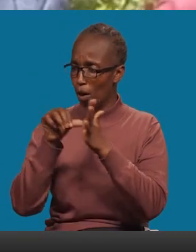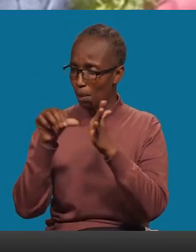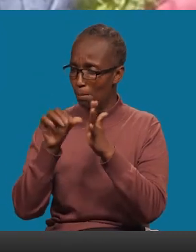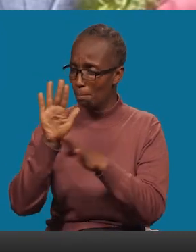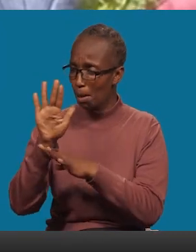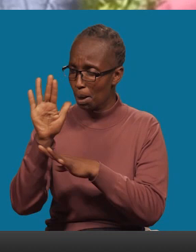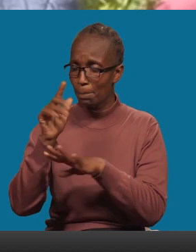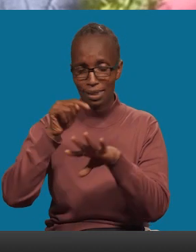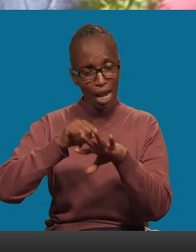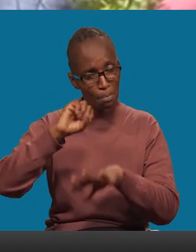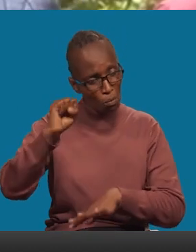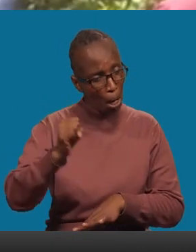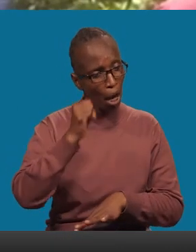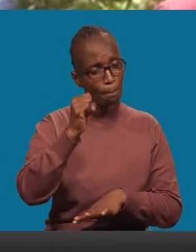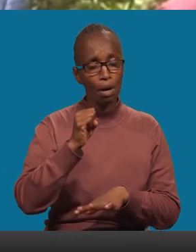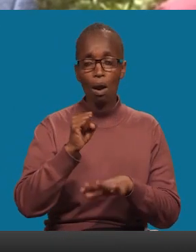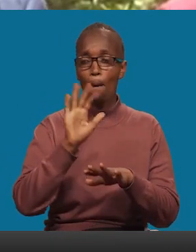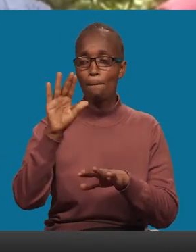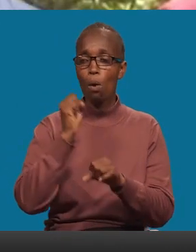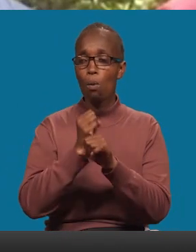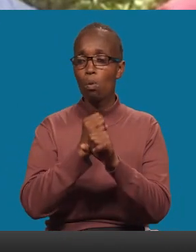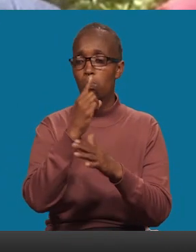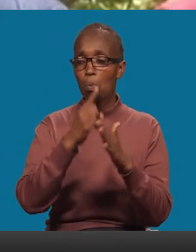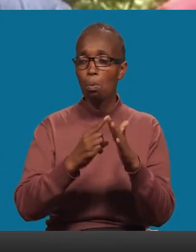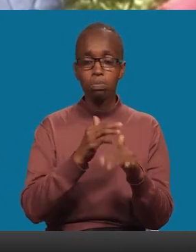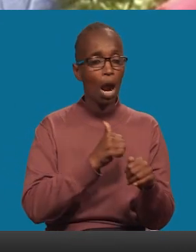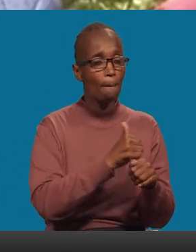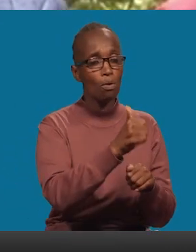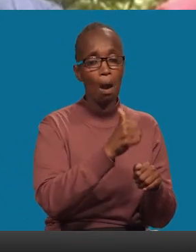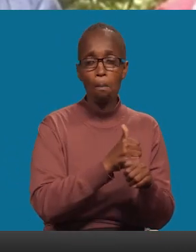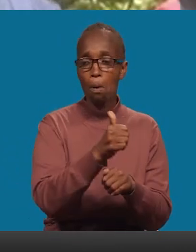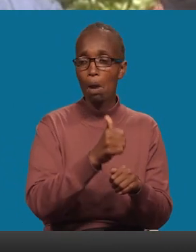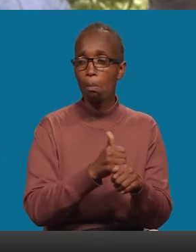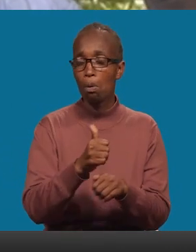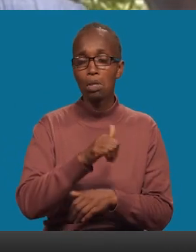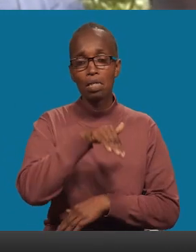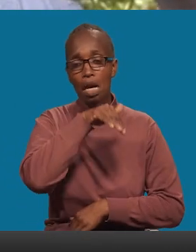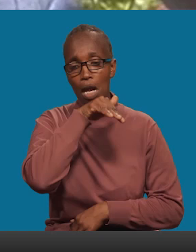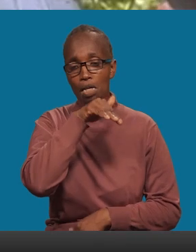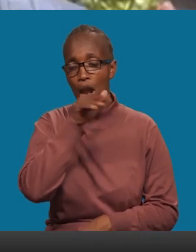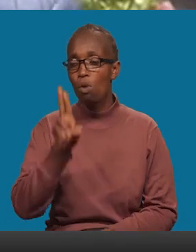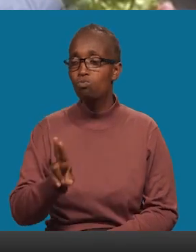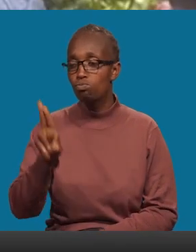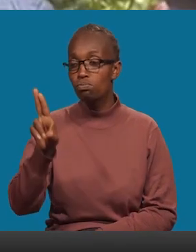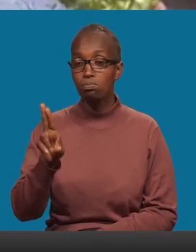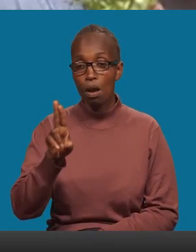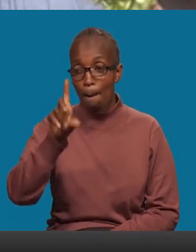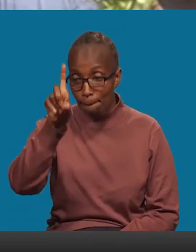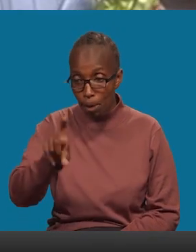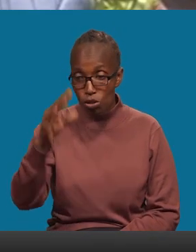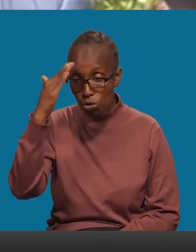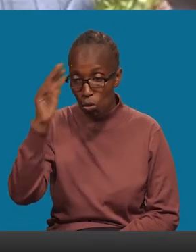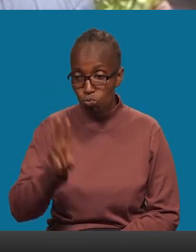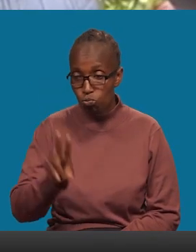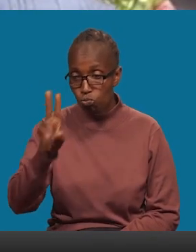akiamuka asubuhi, mdomo ni kutuzi Raila. Akienda kulala, mdomo ni kutuzi Uhuru. Uhuru ni retired president.